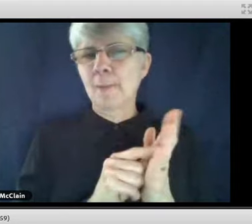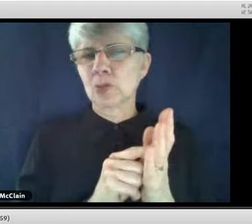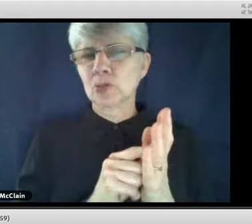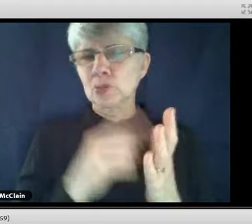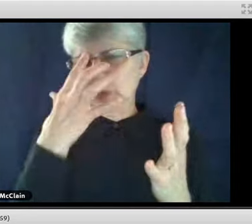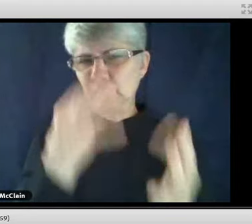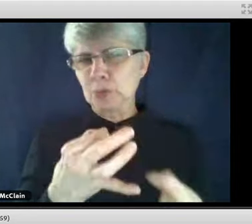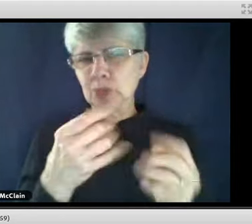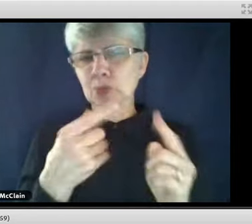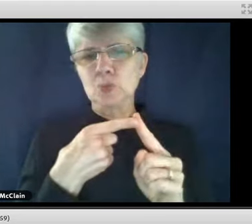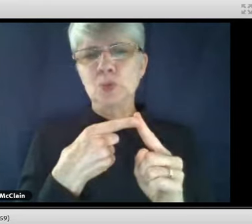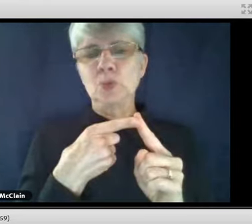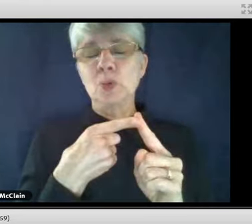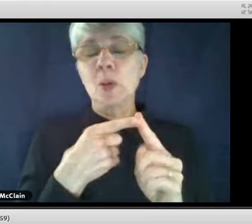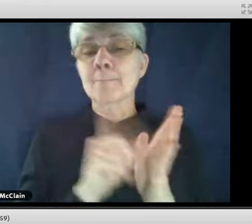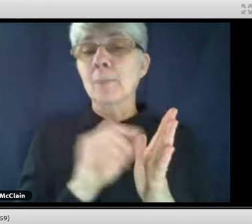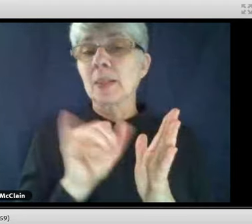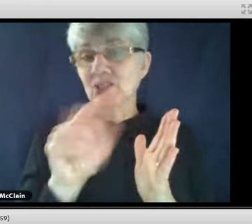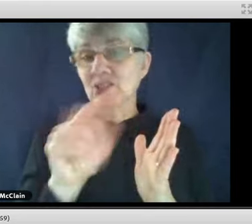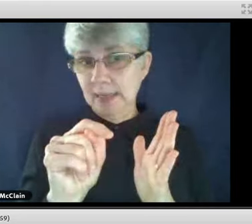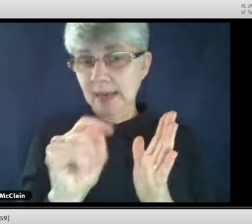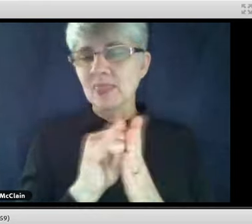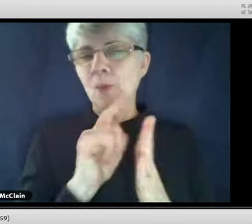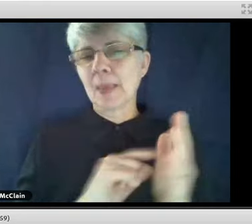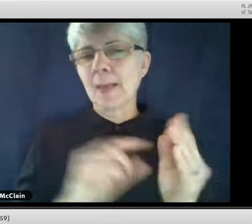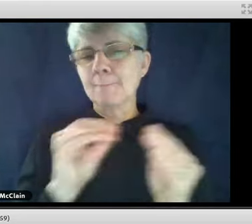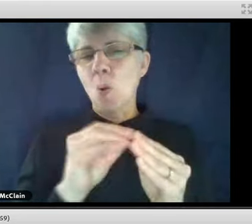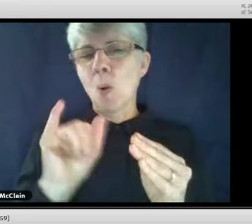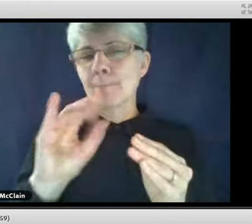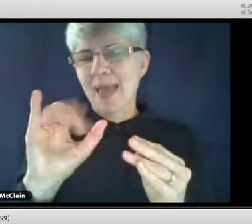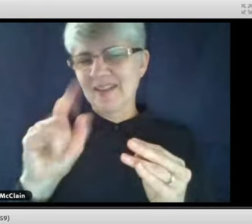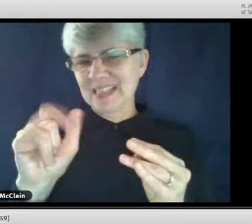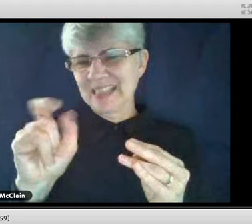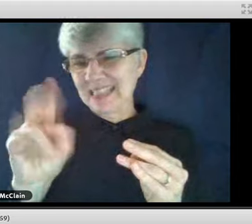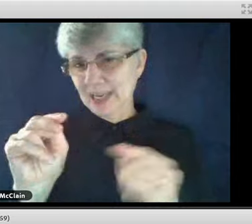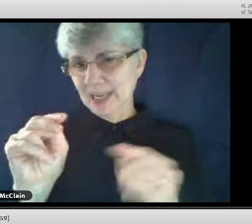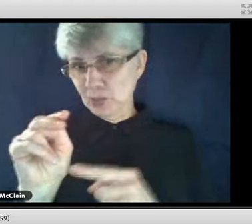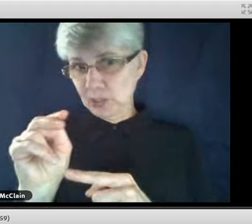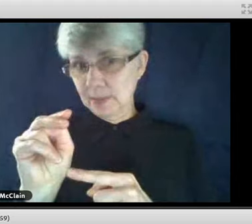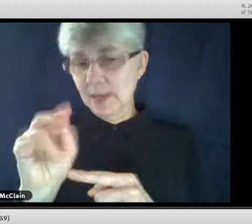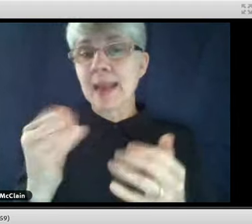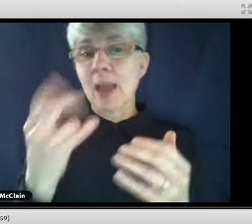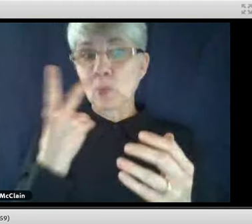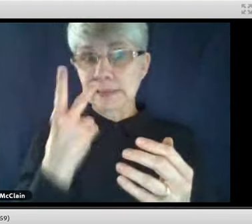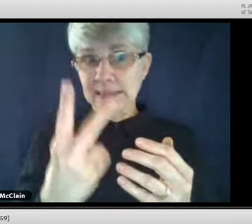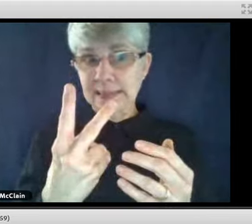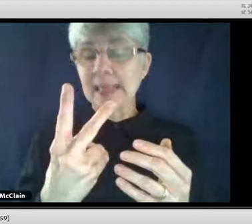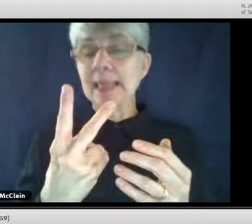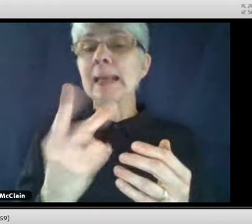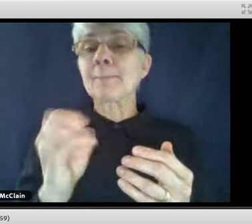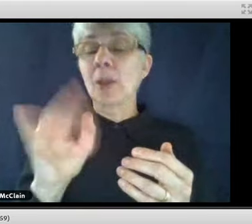to publish it, that would be more manifestation. Now, as we'll see, Mary,